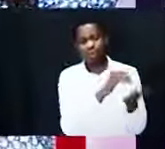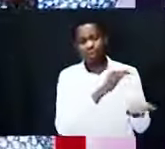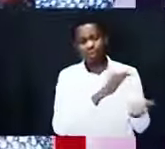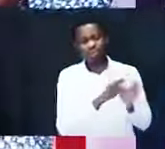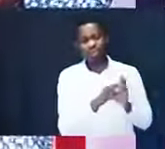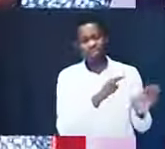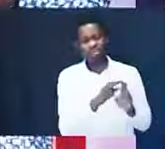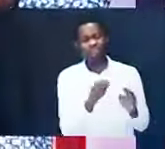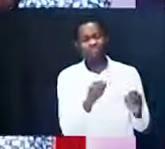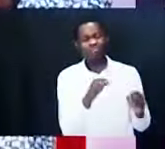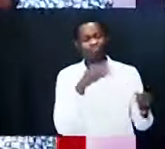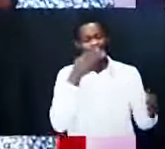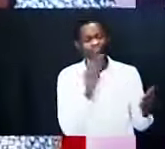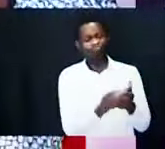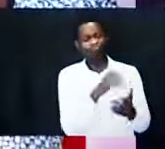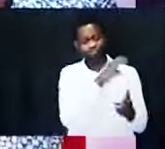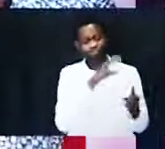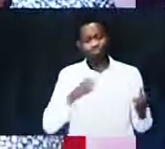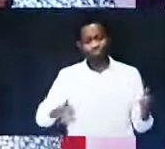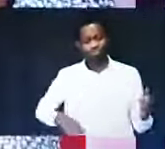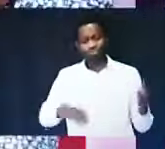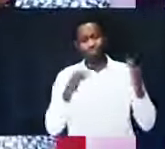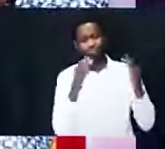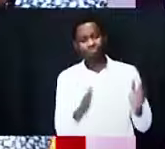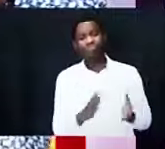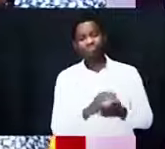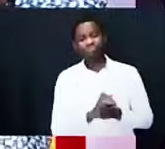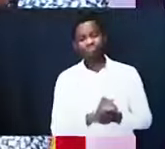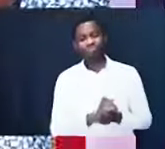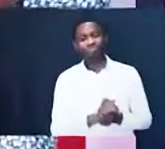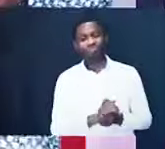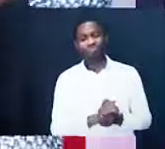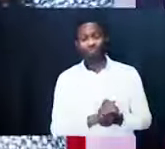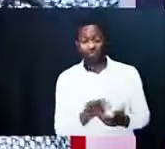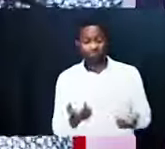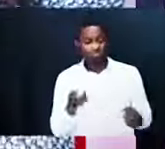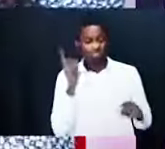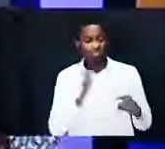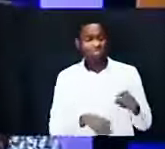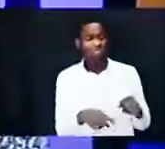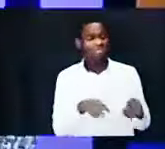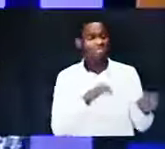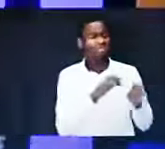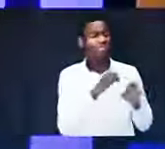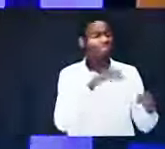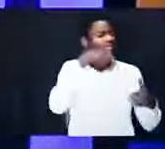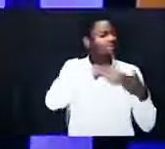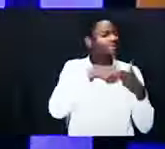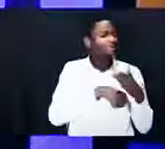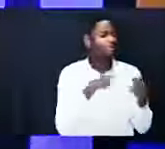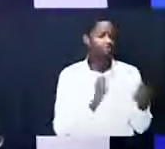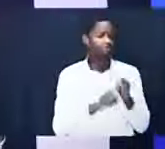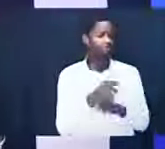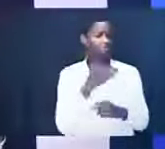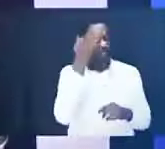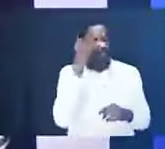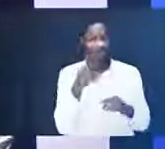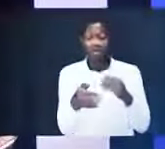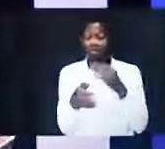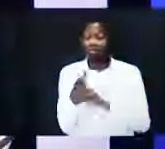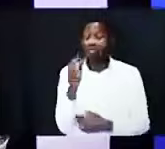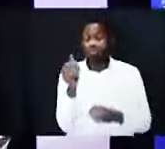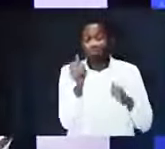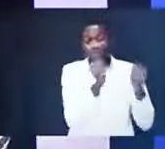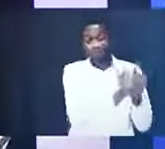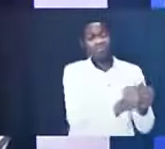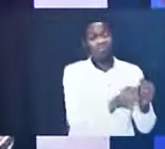Christians. So I will not be able to tell you all the details as to why God was